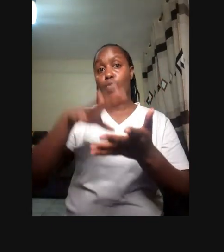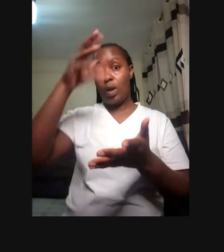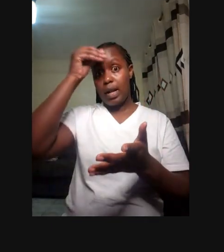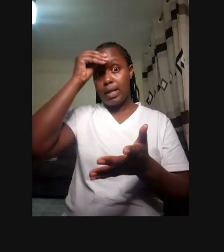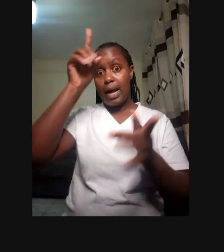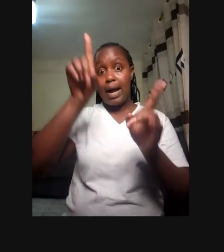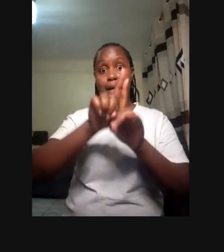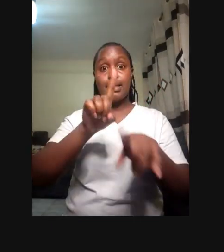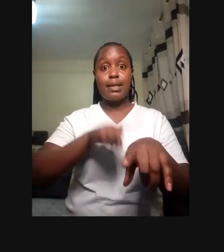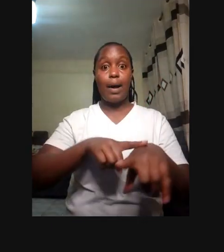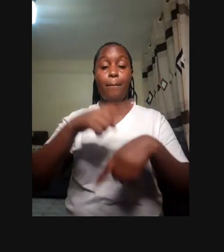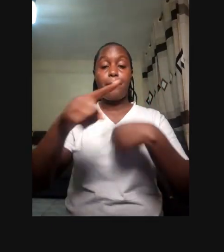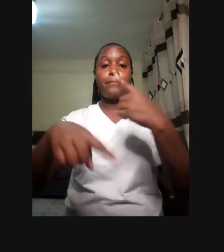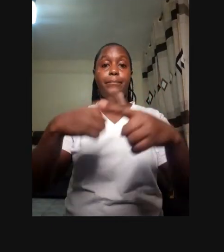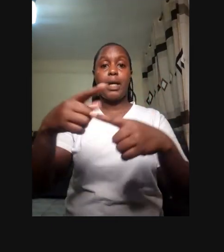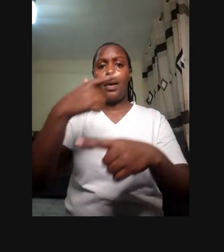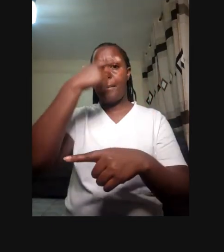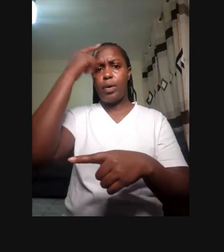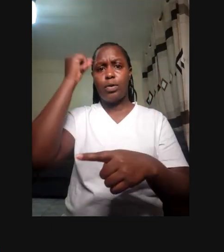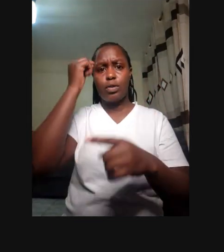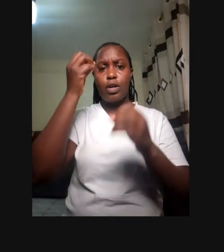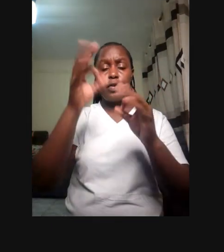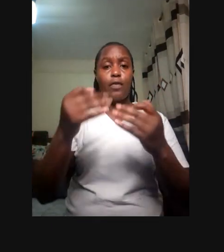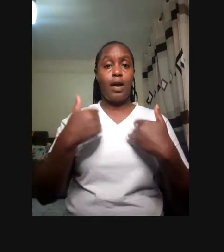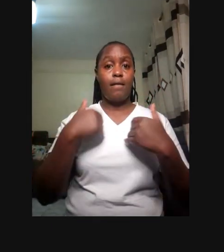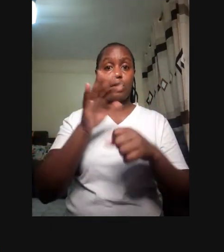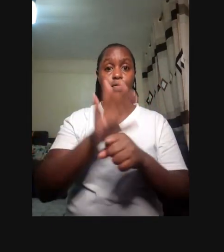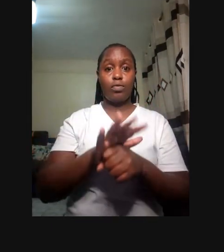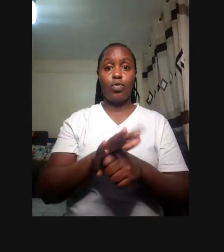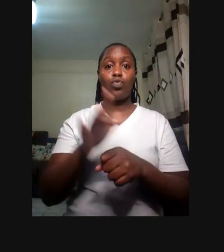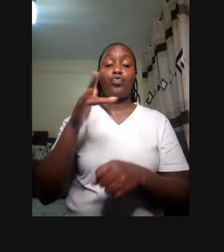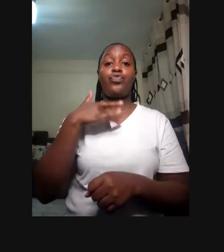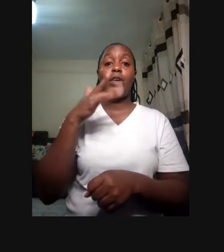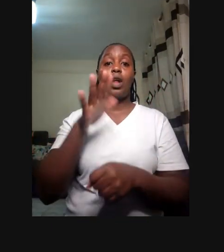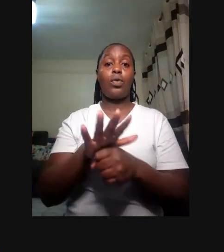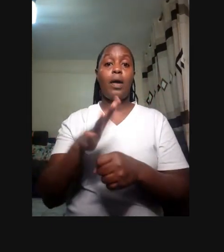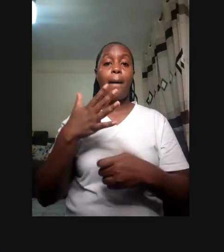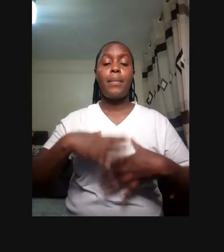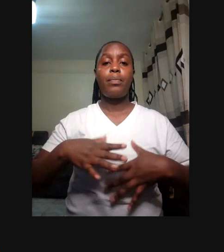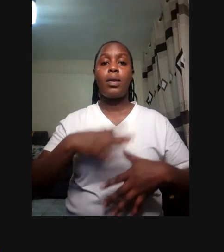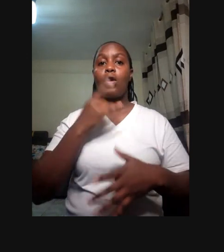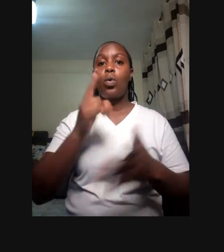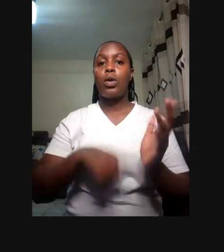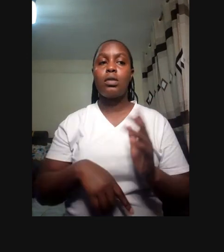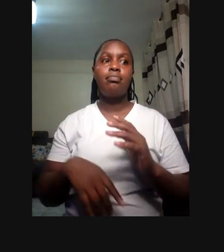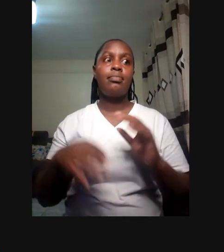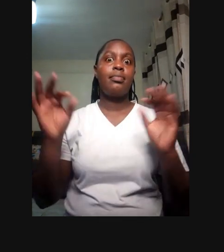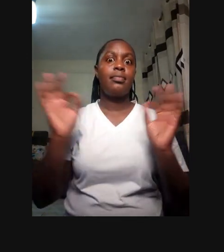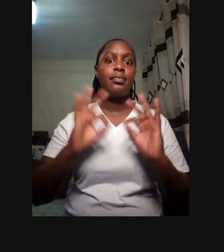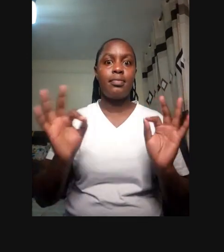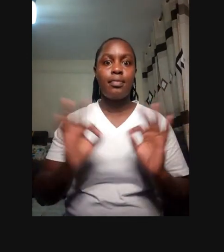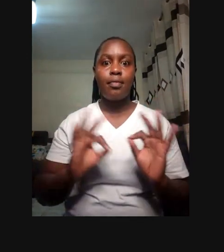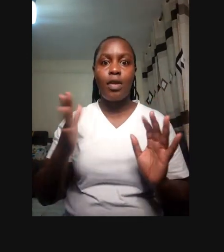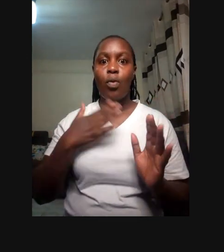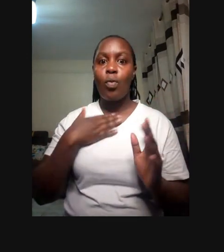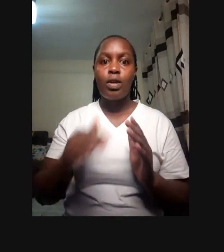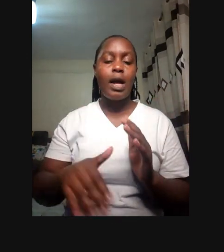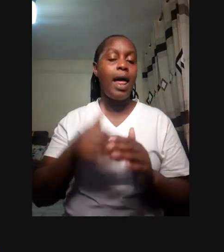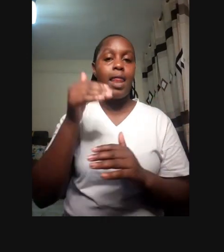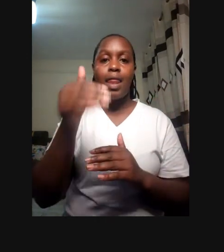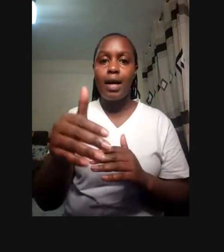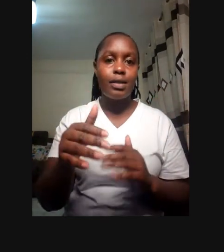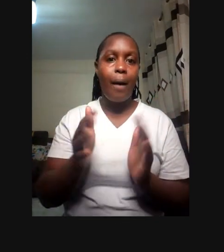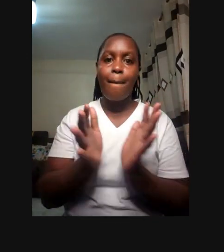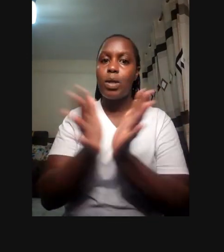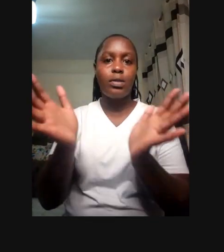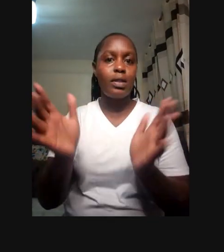because especially when you have a lot of attention, you freak out a lot. You go like, oh my God, people want the next post. Oh my God, what will I